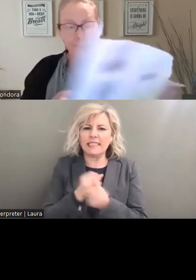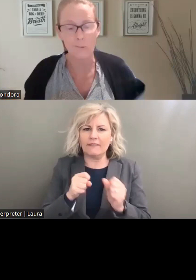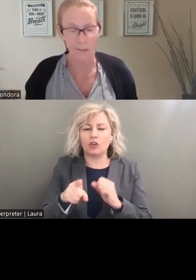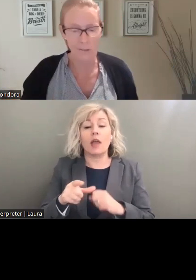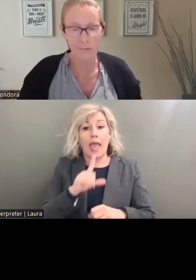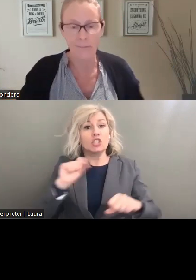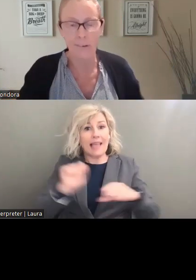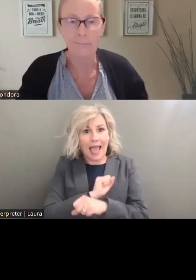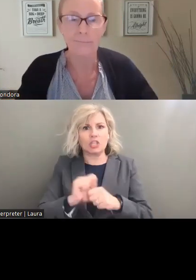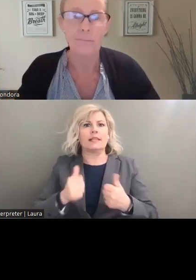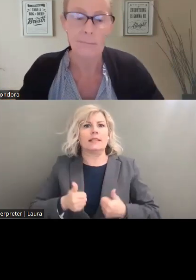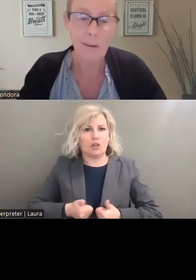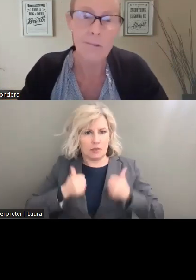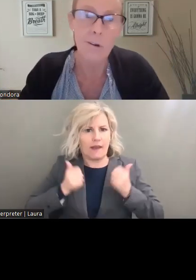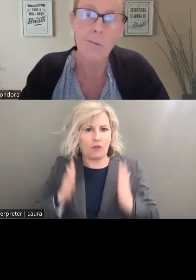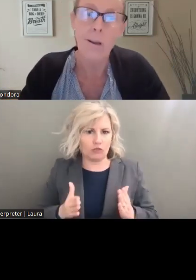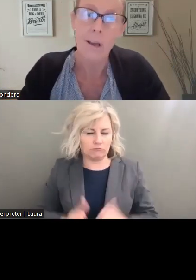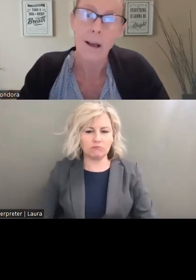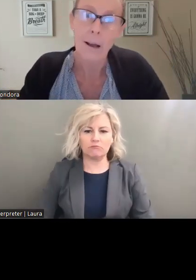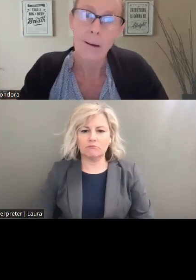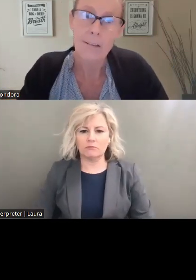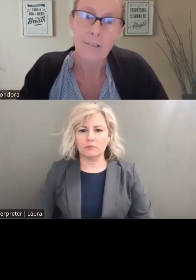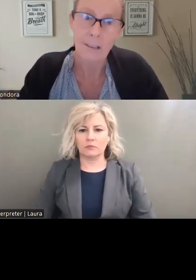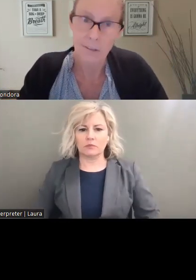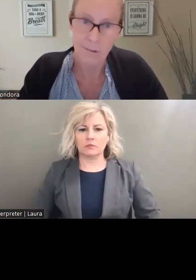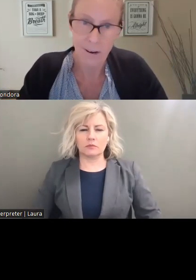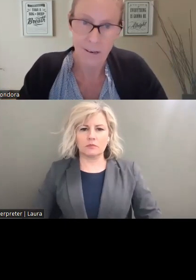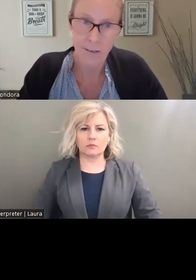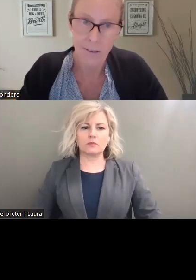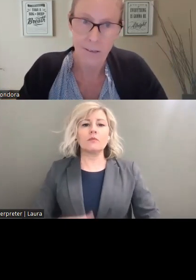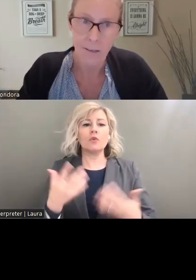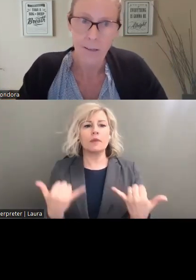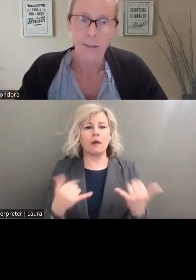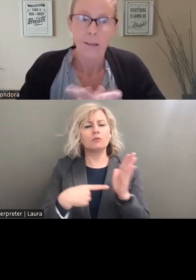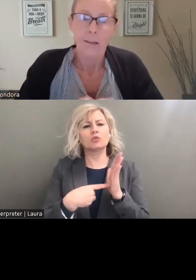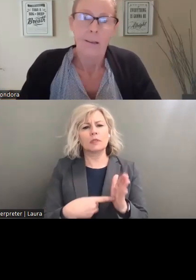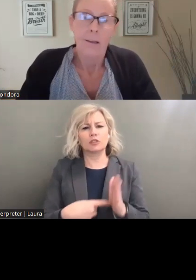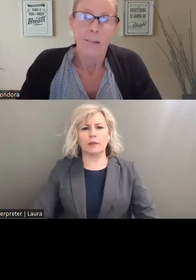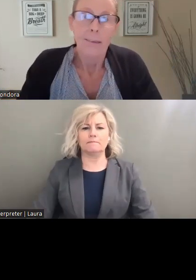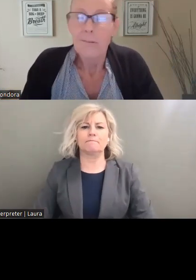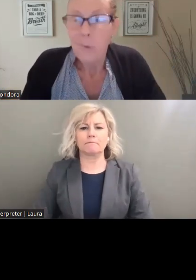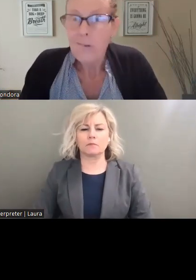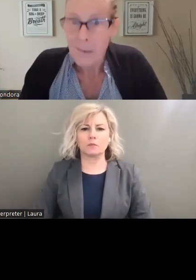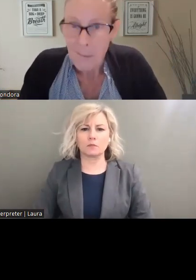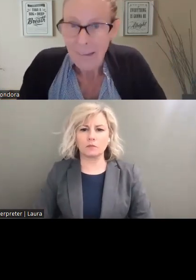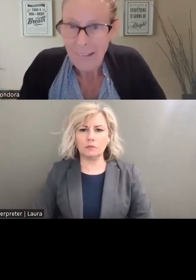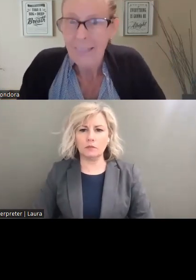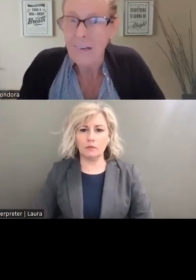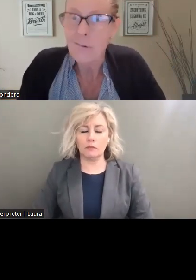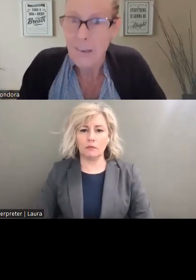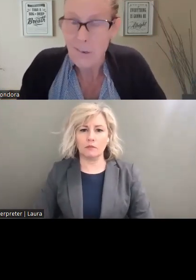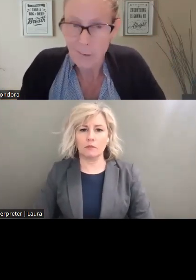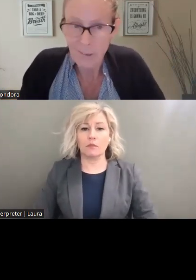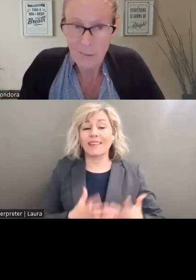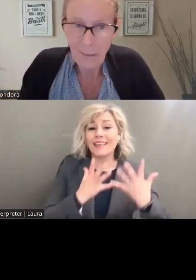survivor, absolutely a survivor. So I want to just illustrate the unfortunate way that